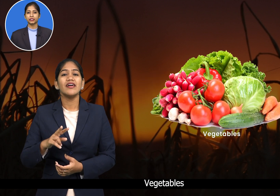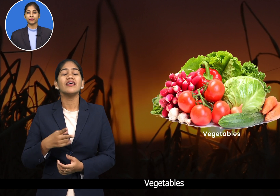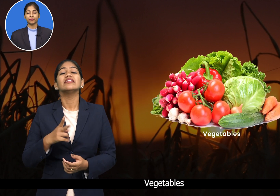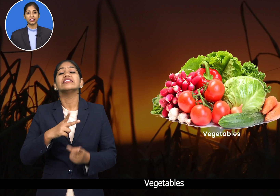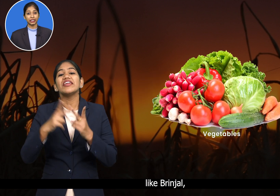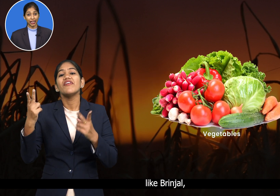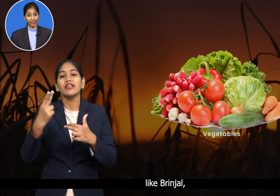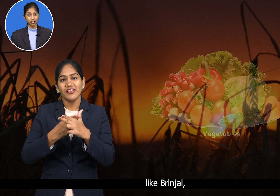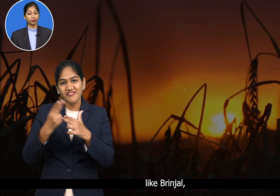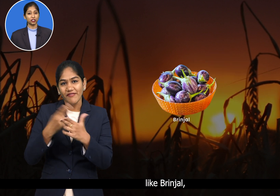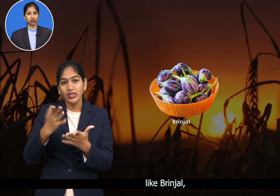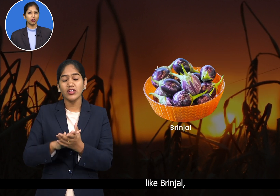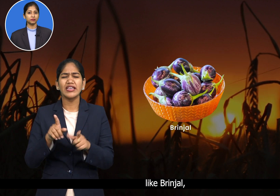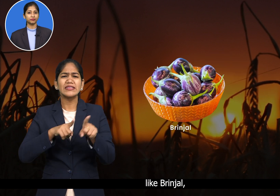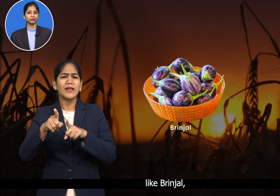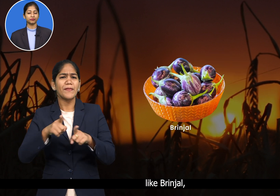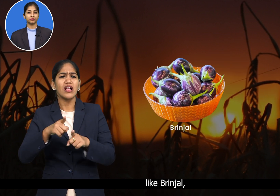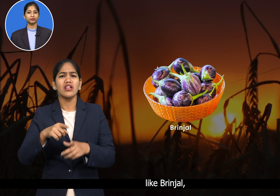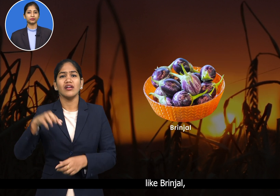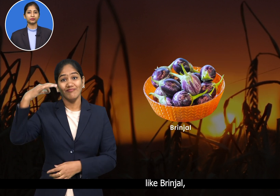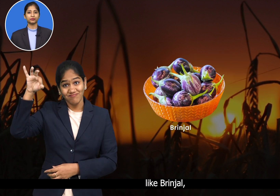vegetables like brinjal,